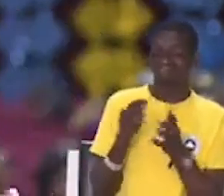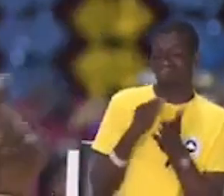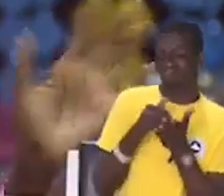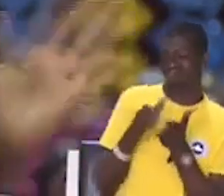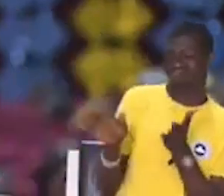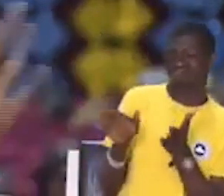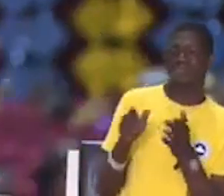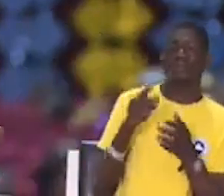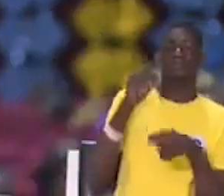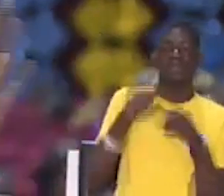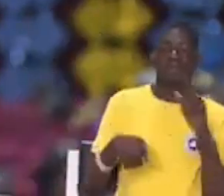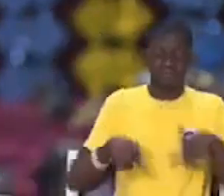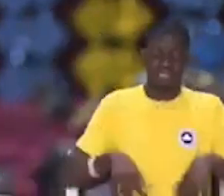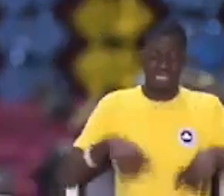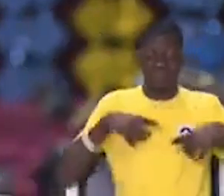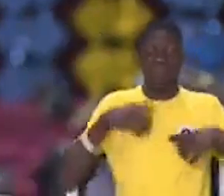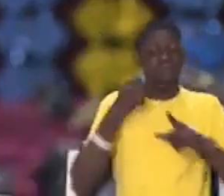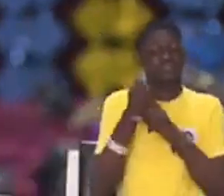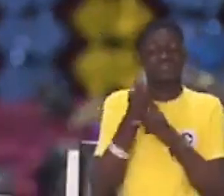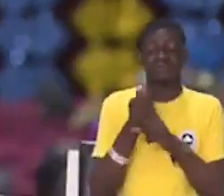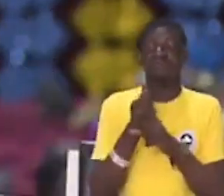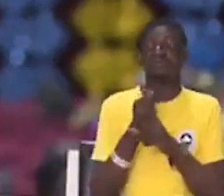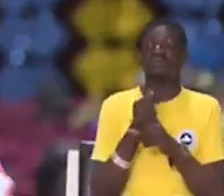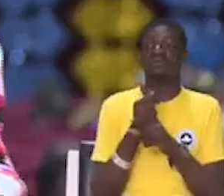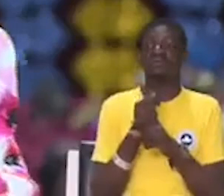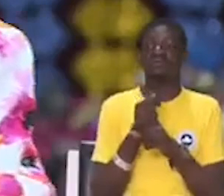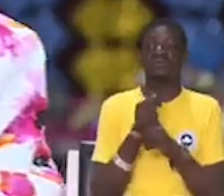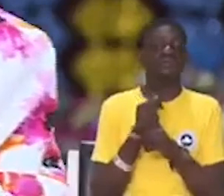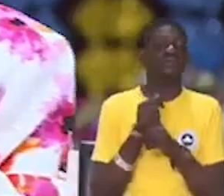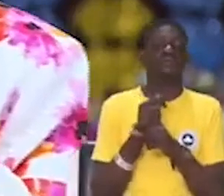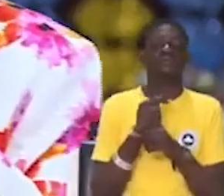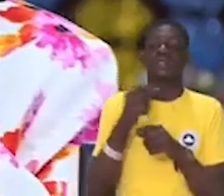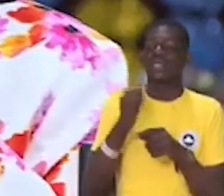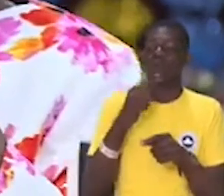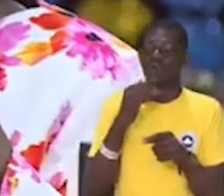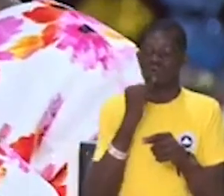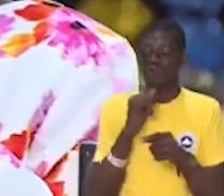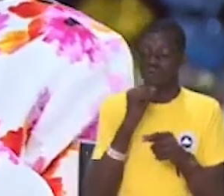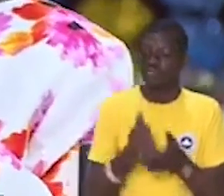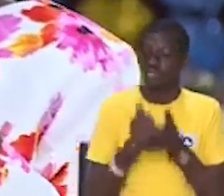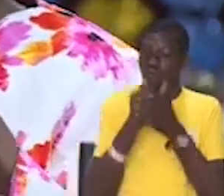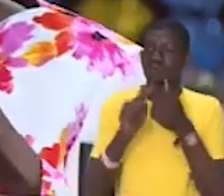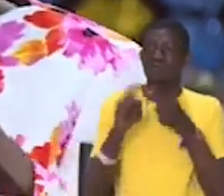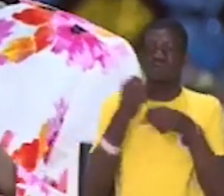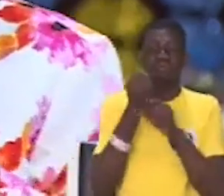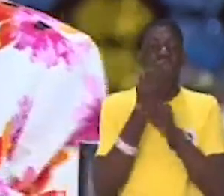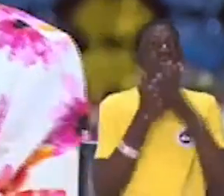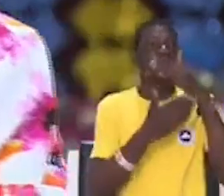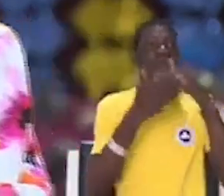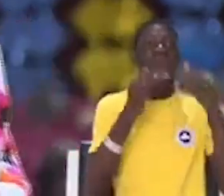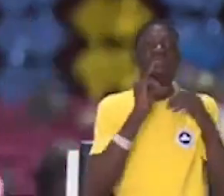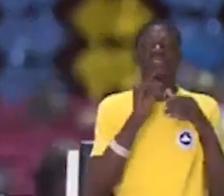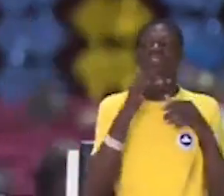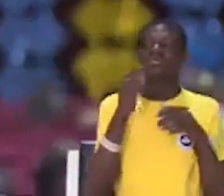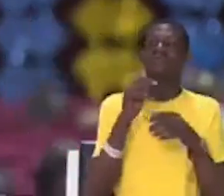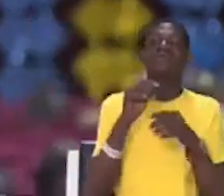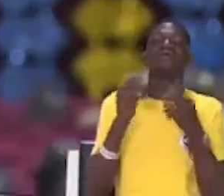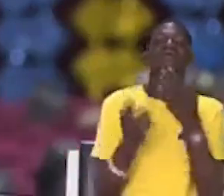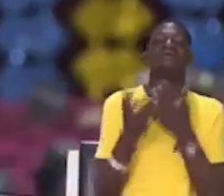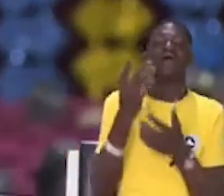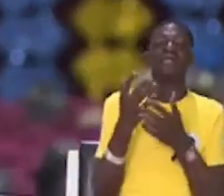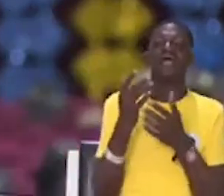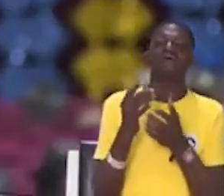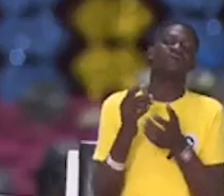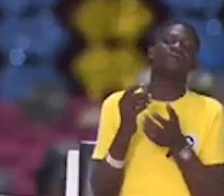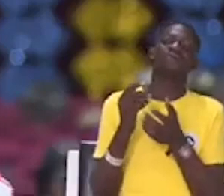yourself. Exterminate all fire extinguishers. Anybody who will not help you to make heaven is a fire extinguisher.